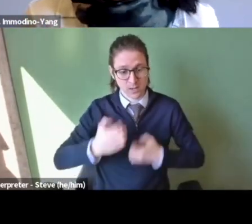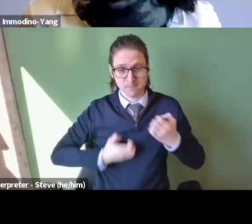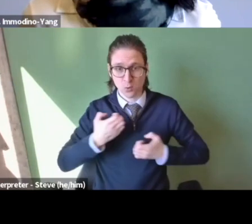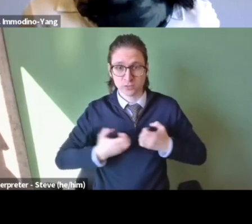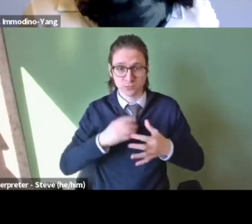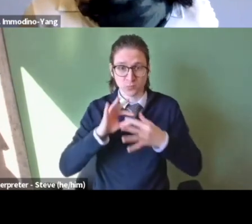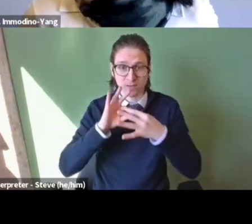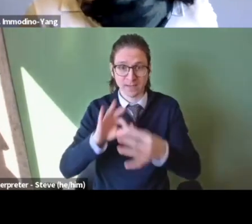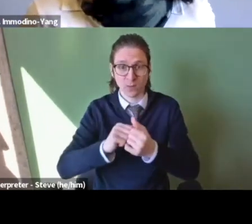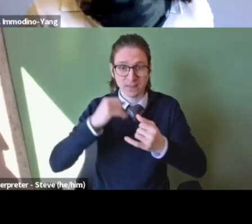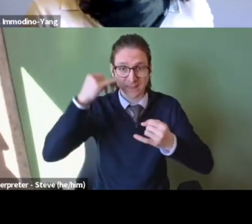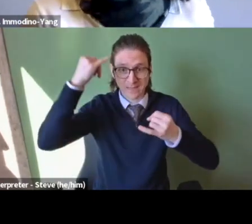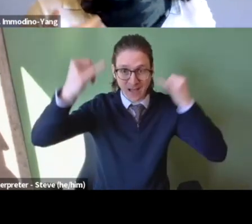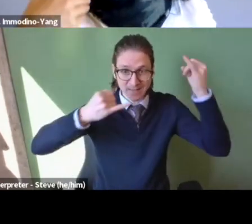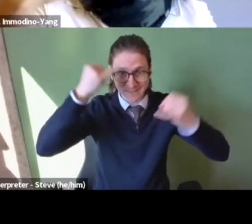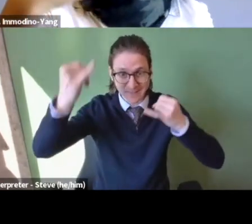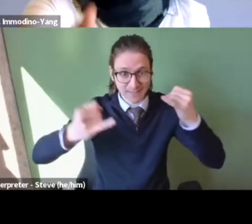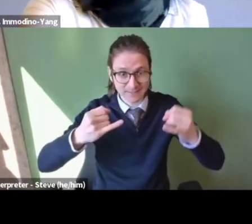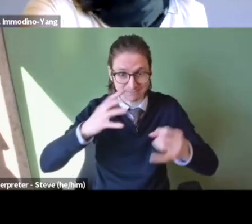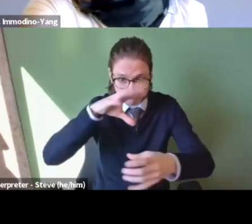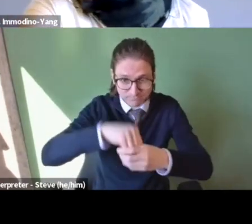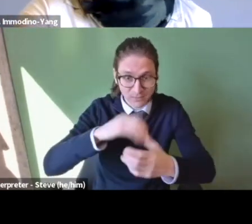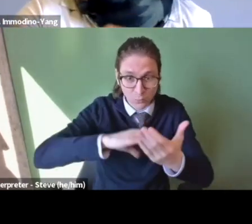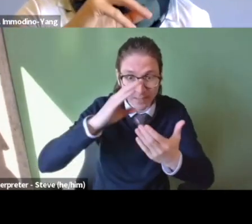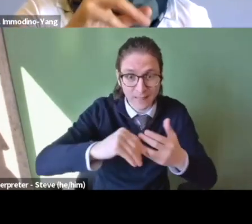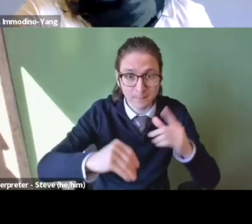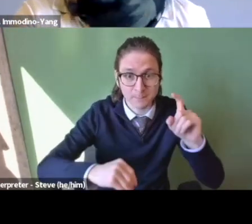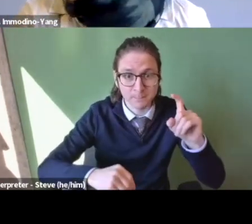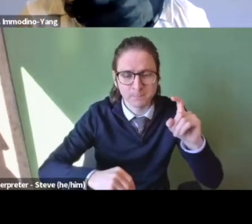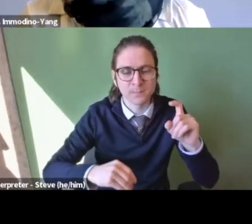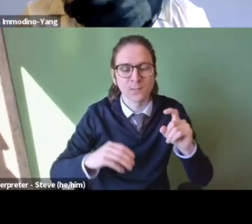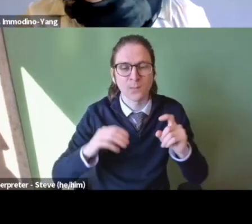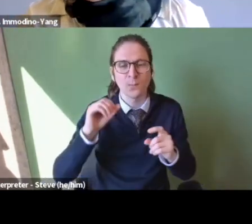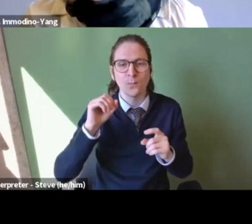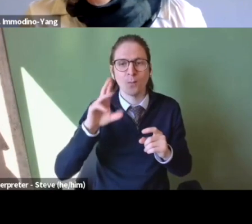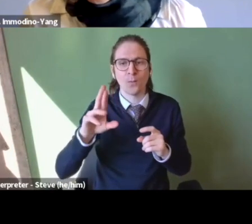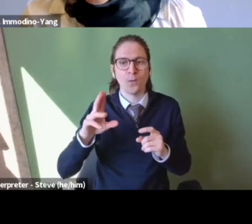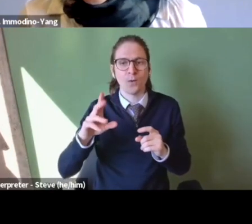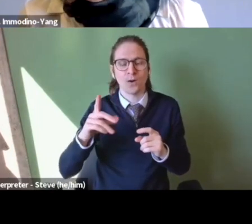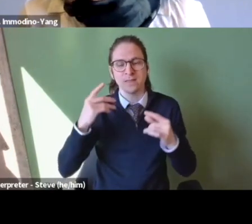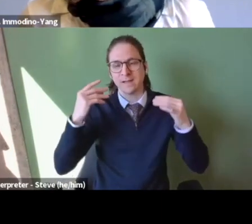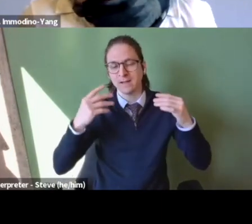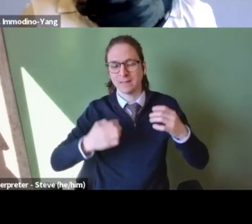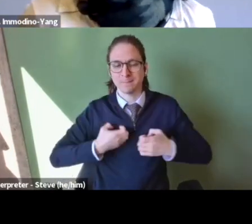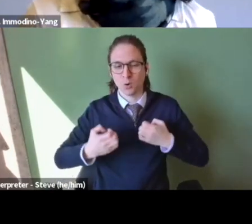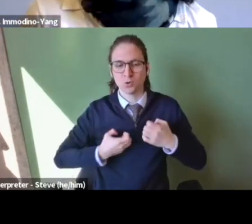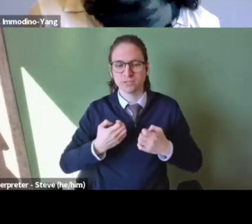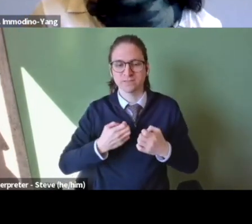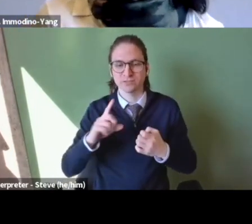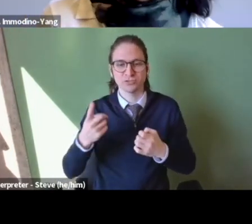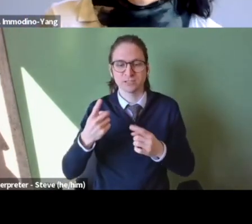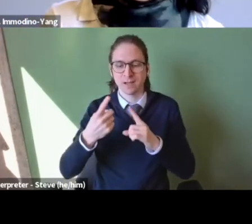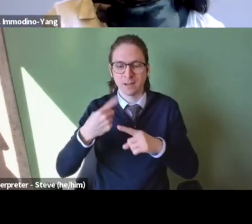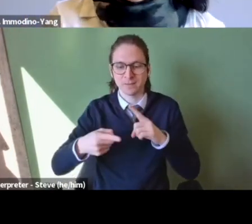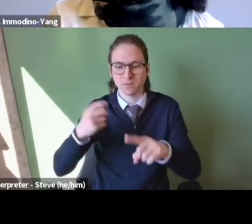content, or are they the outcomes and the results of what you do? And what